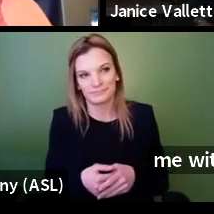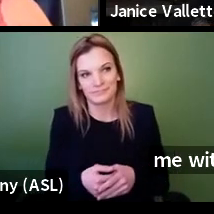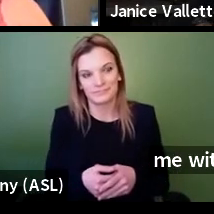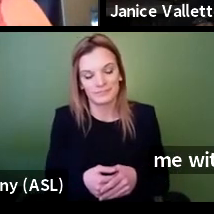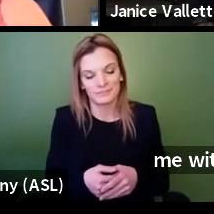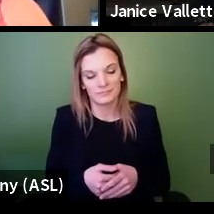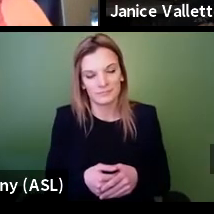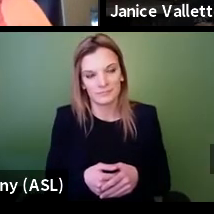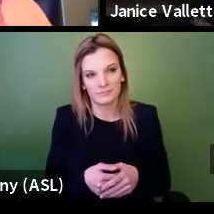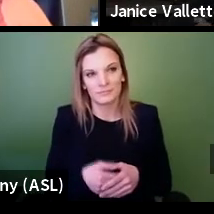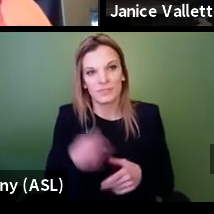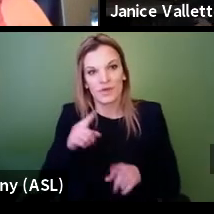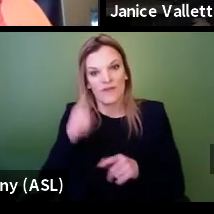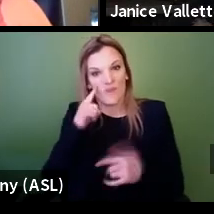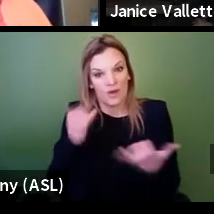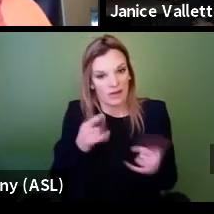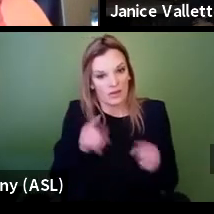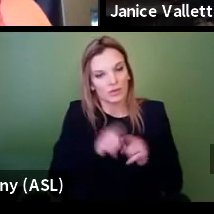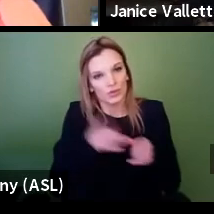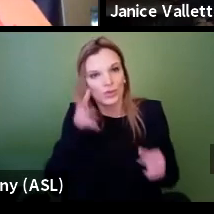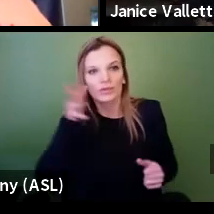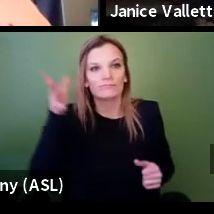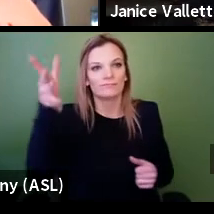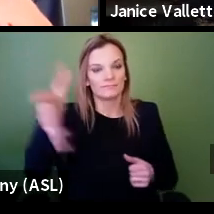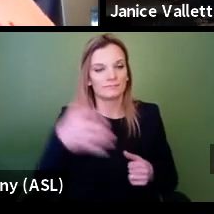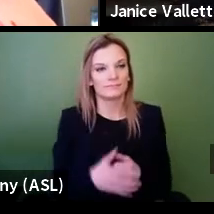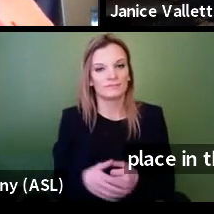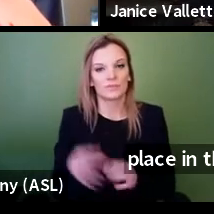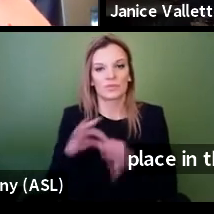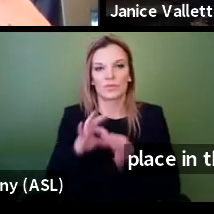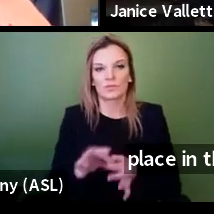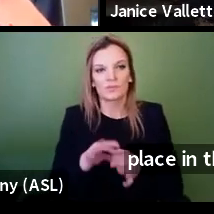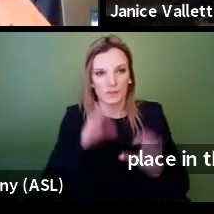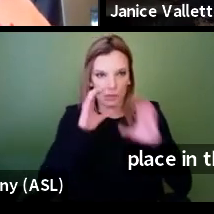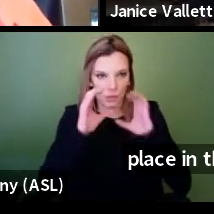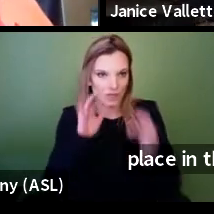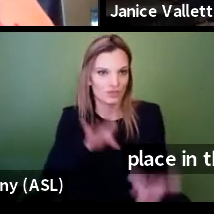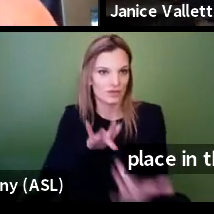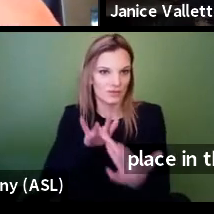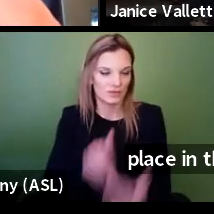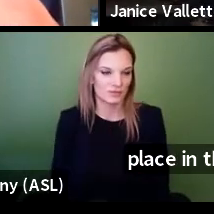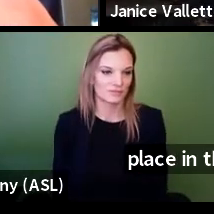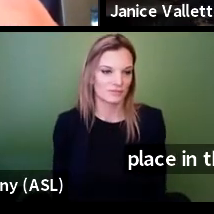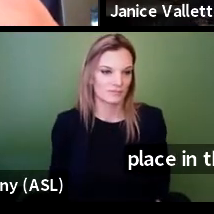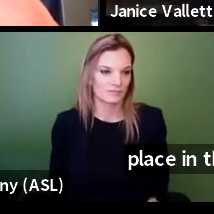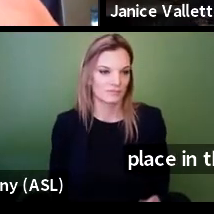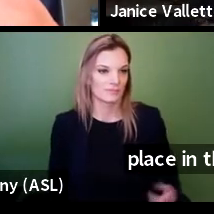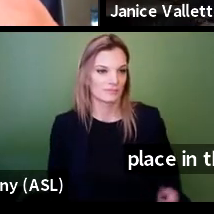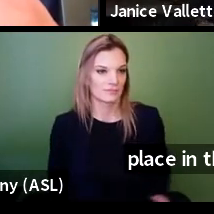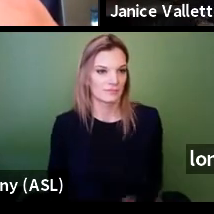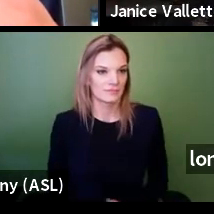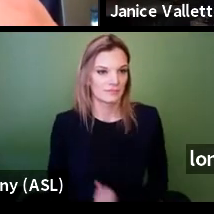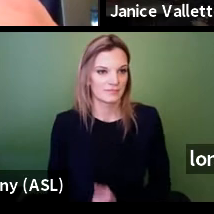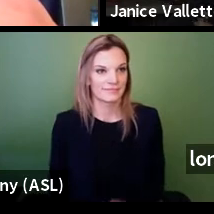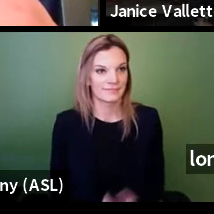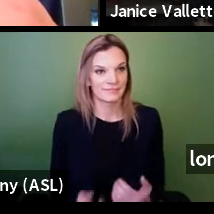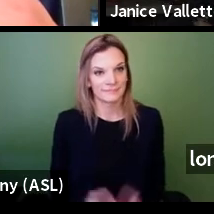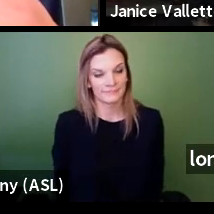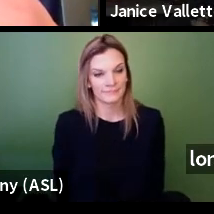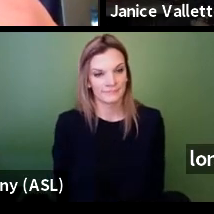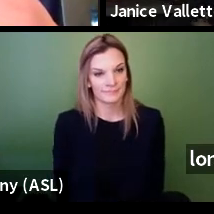ahead, short-term and long-term, as it relates to communications and outreach. Very happy to report that in